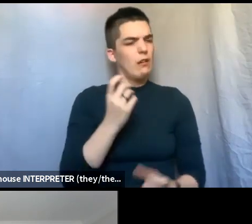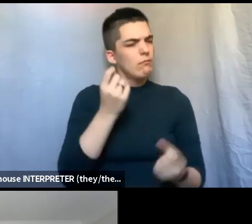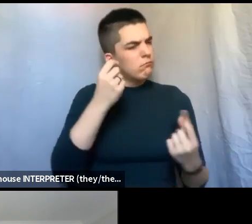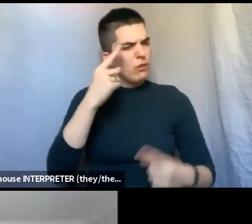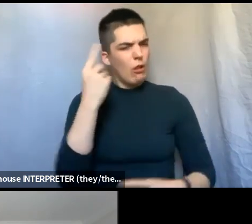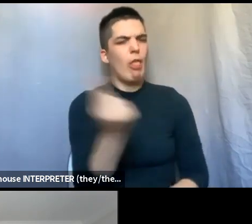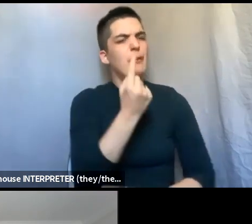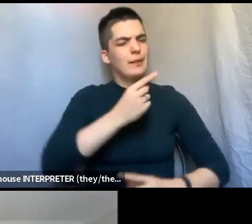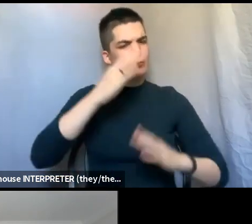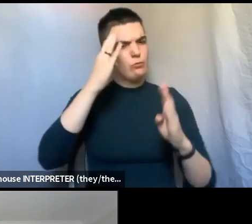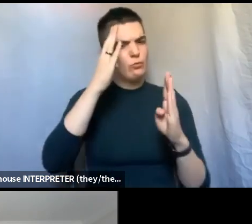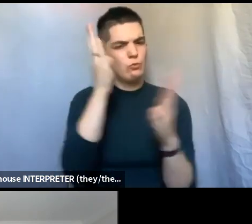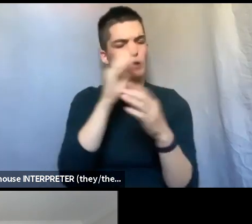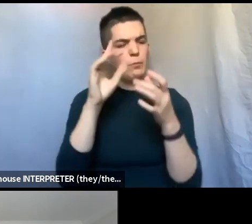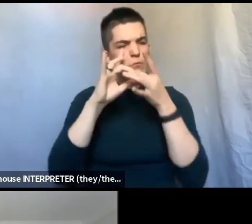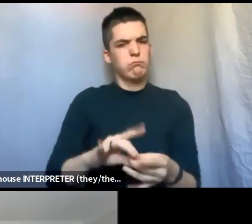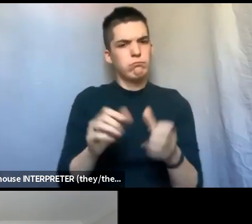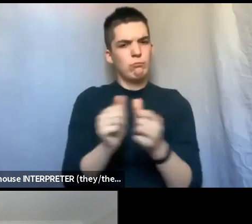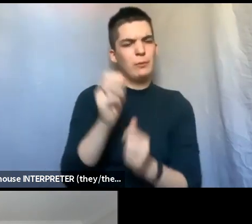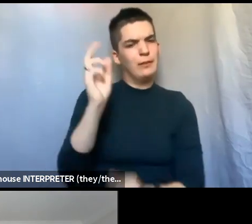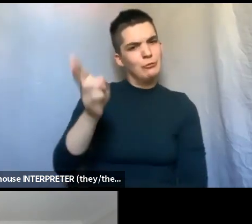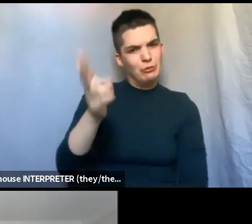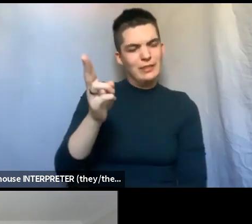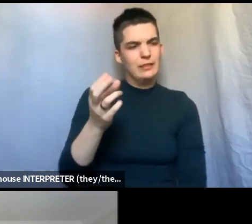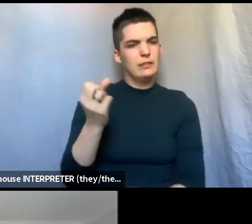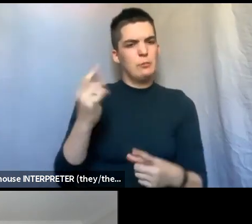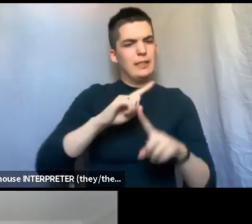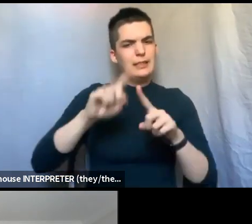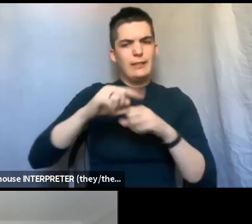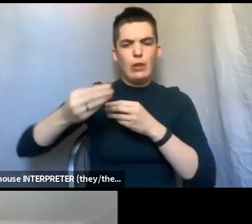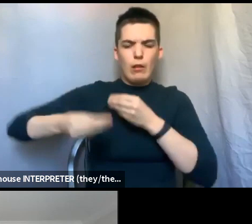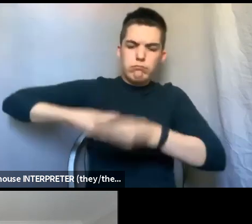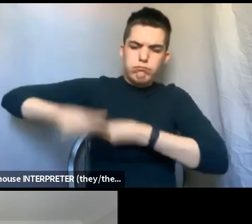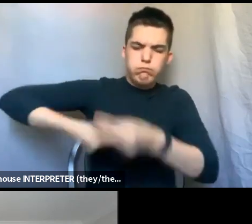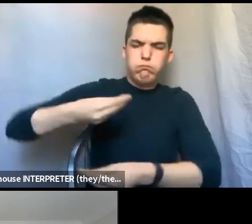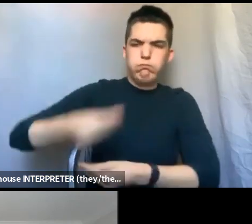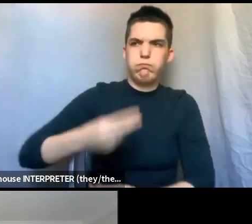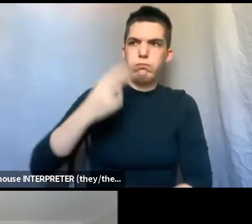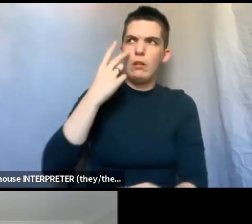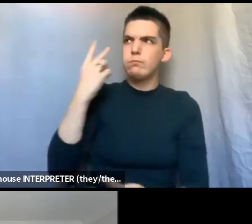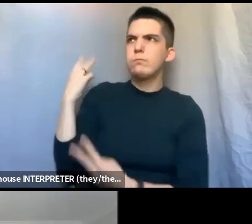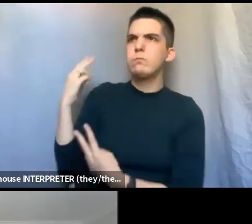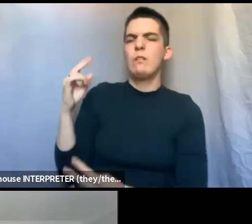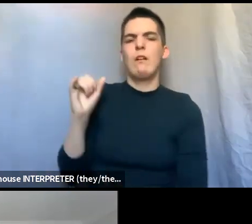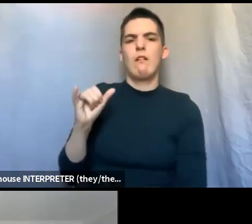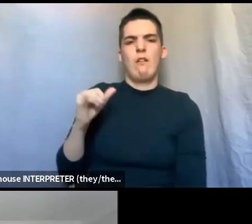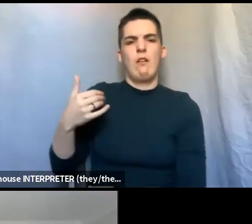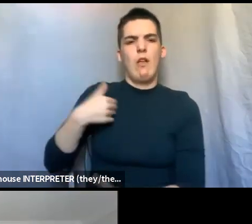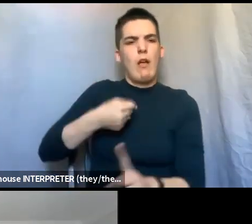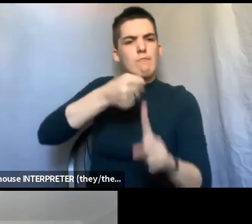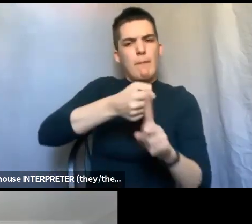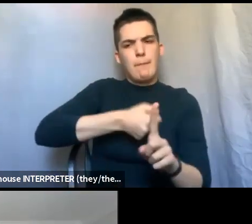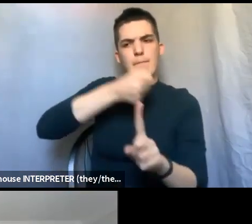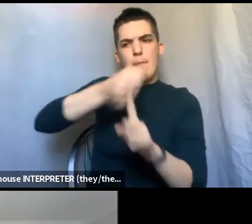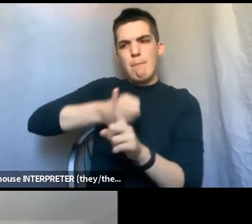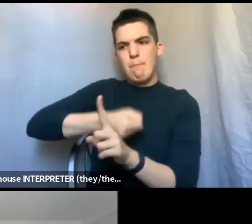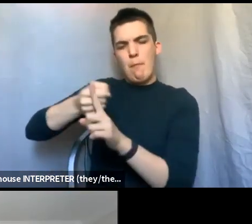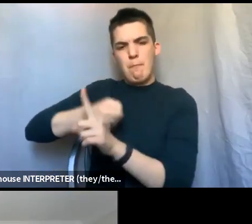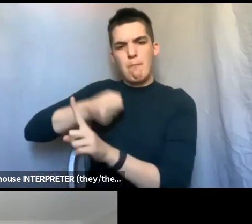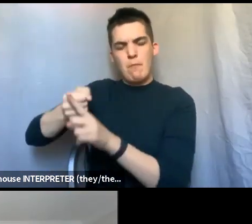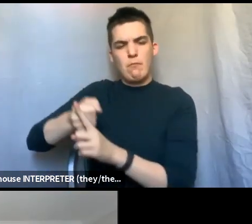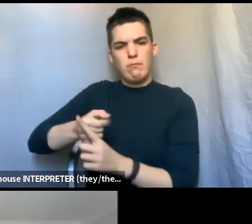our generation, perhaps yours and mine, has a memory of this trouble from our families, our parents, from the